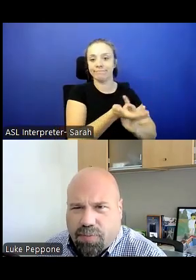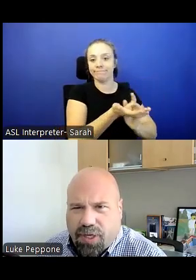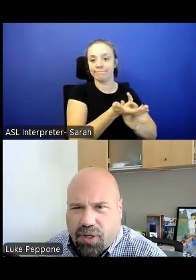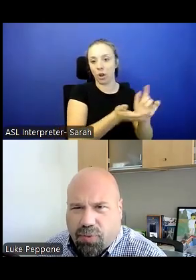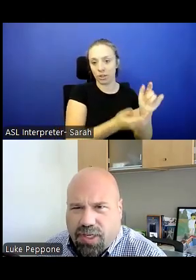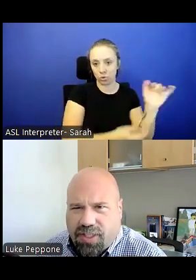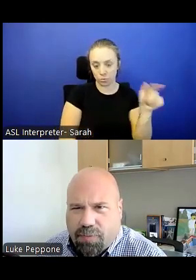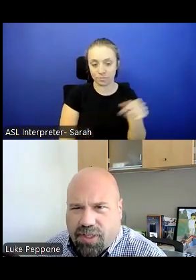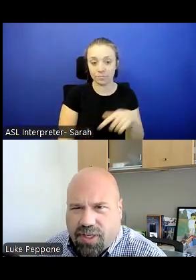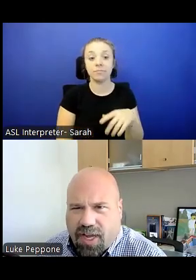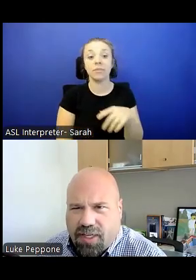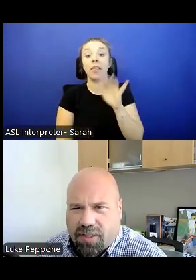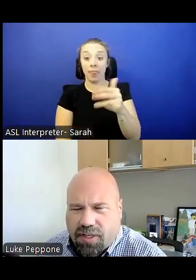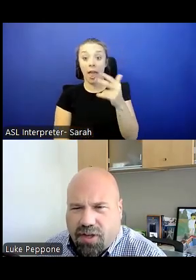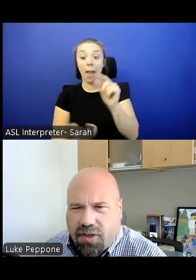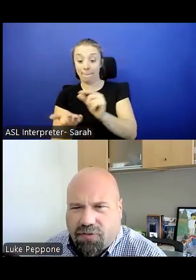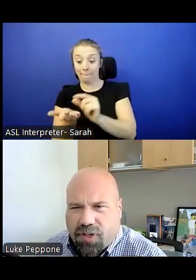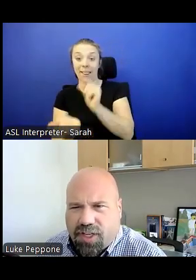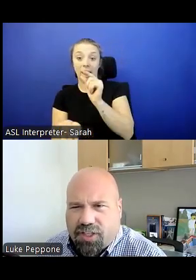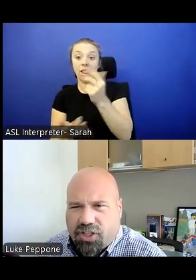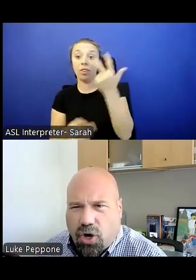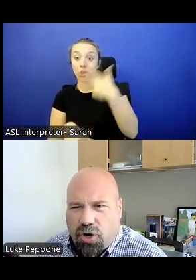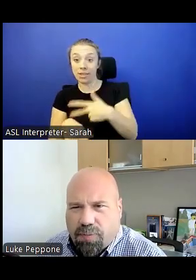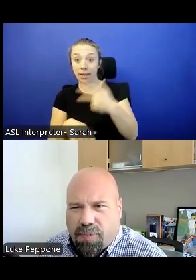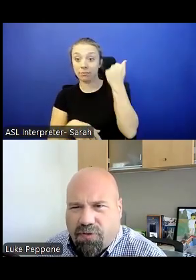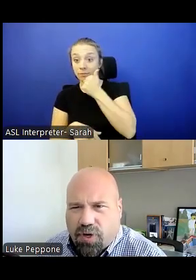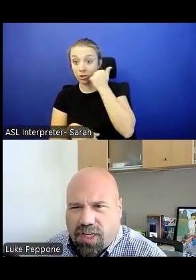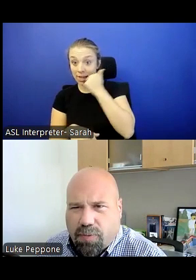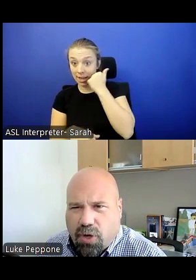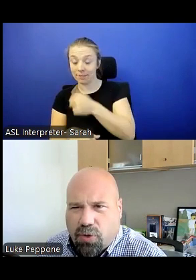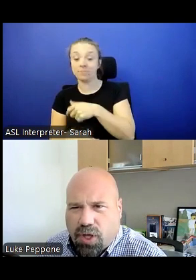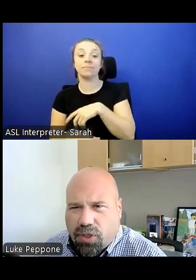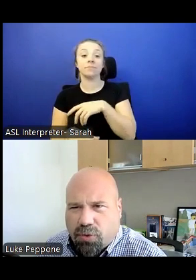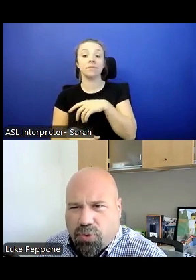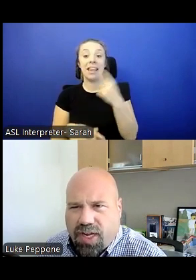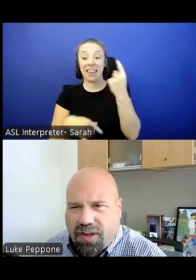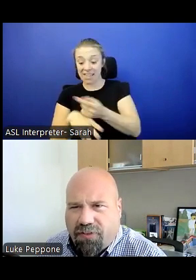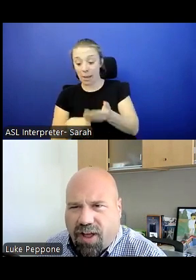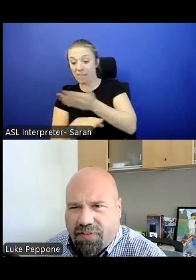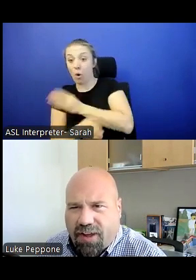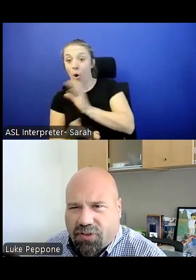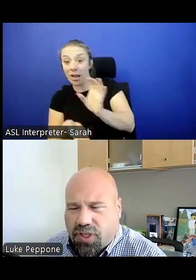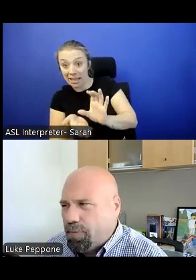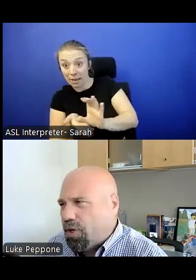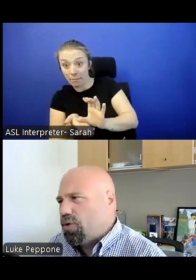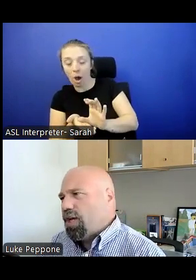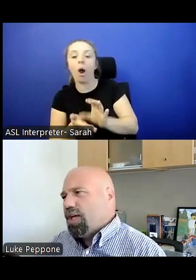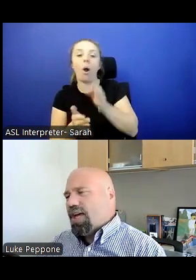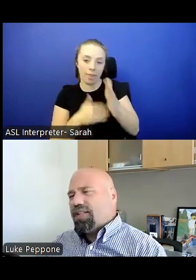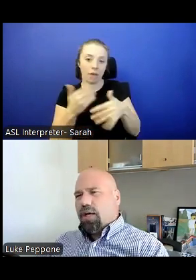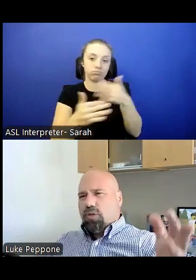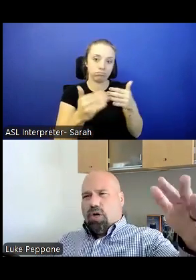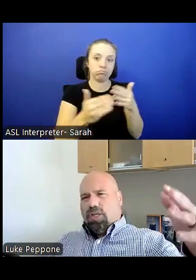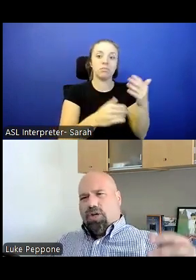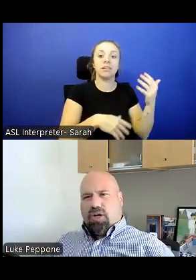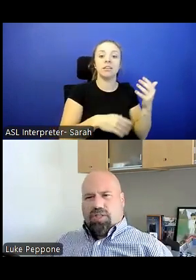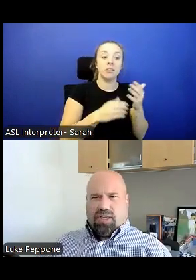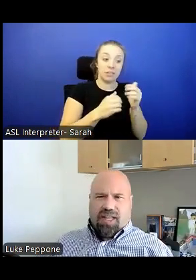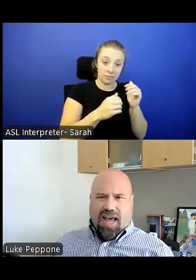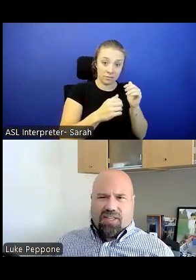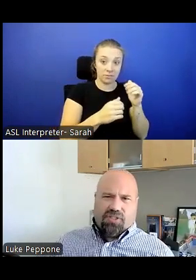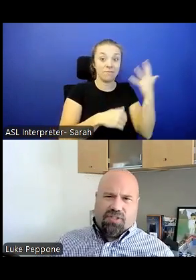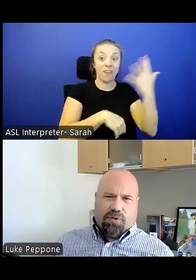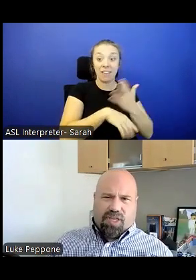this pill 3 times a day for the day starting before chemo through day 5 after chemo. That's how long the